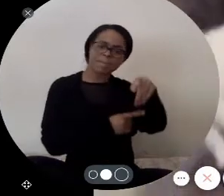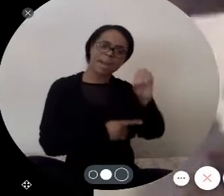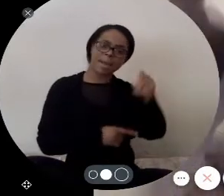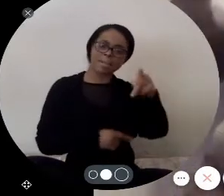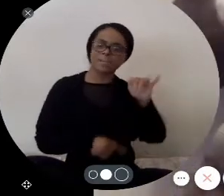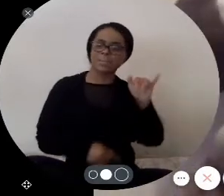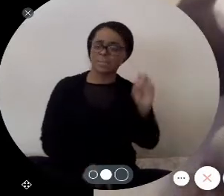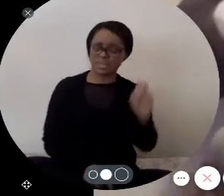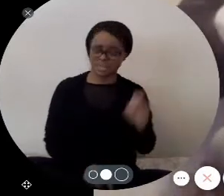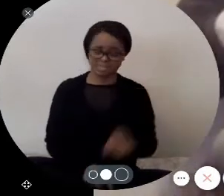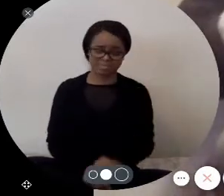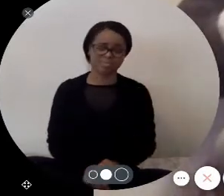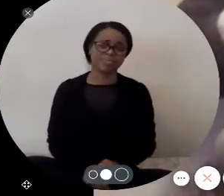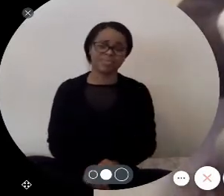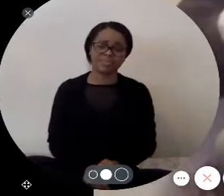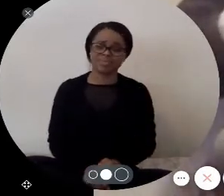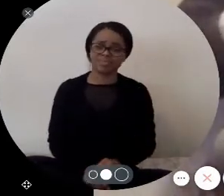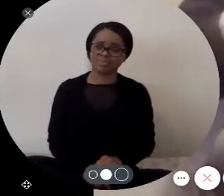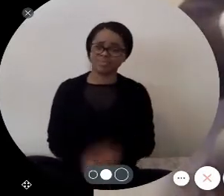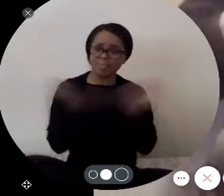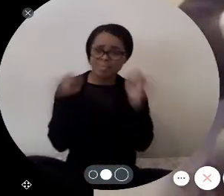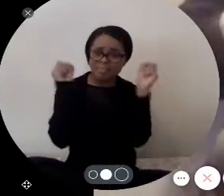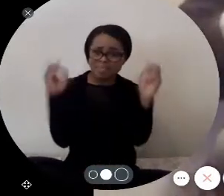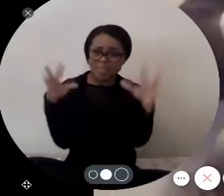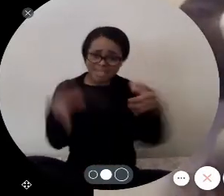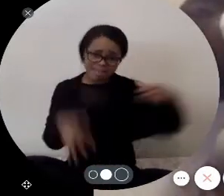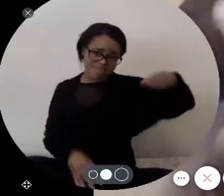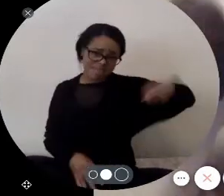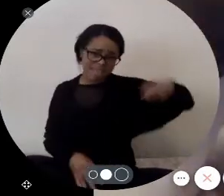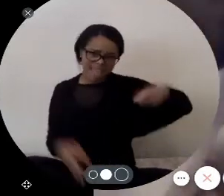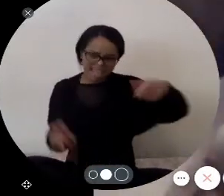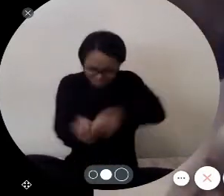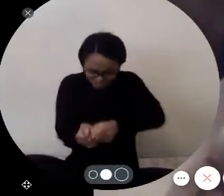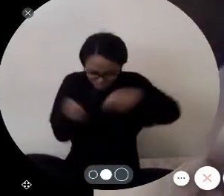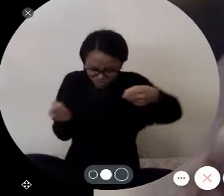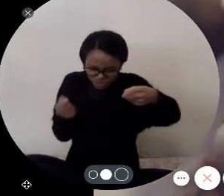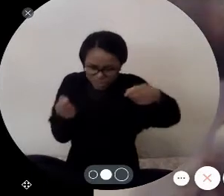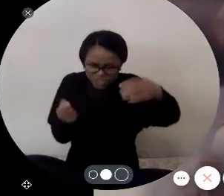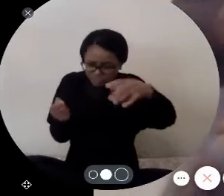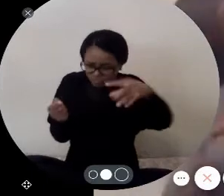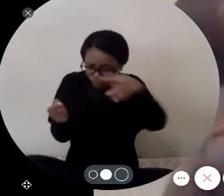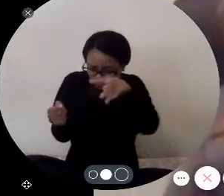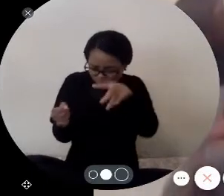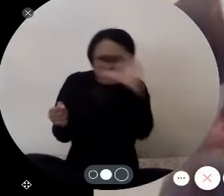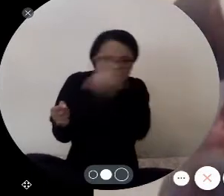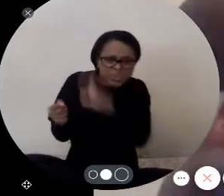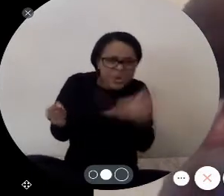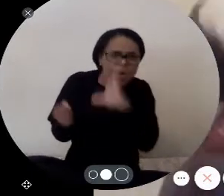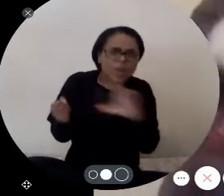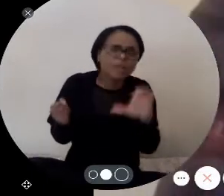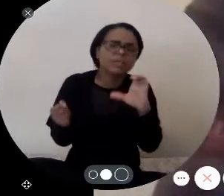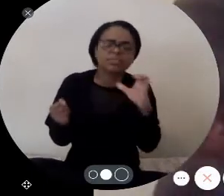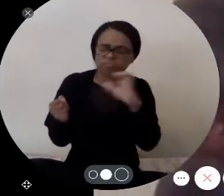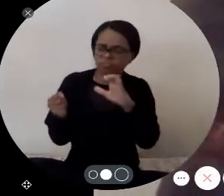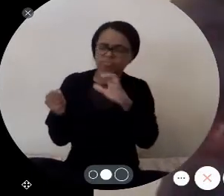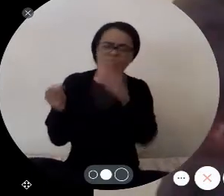bag to see if there are any things that will let us know why I came as Mary Poppins today. Let's see.